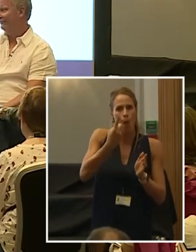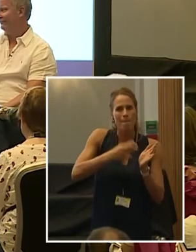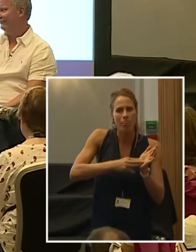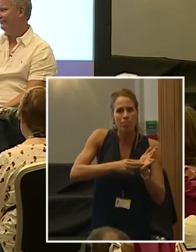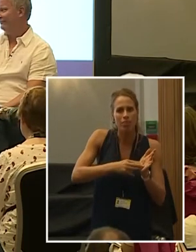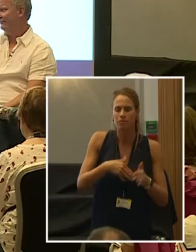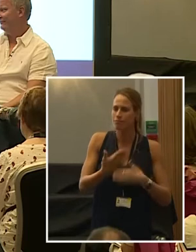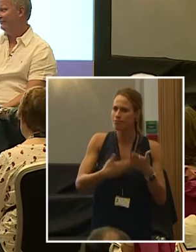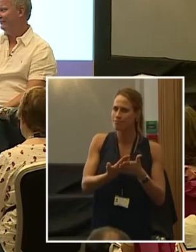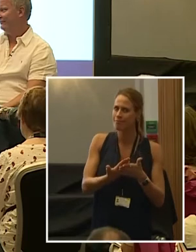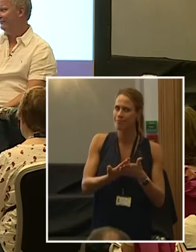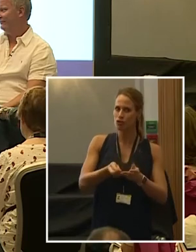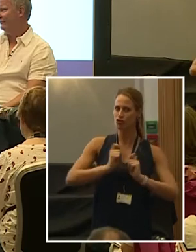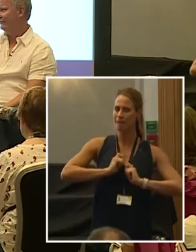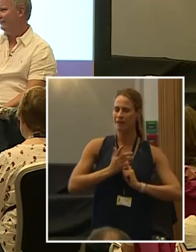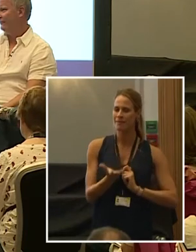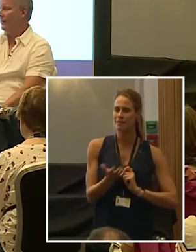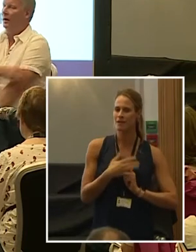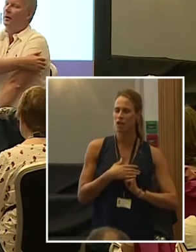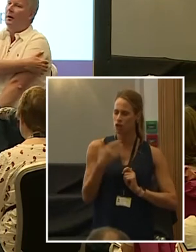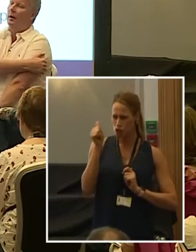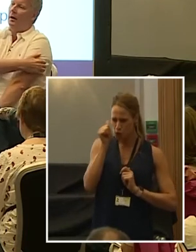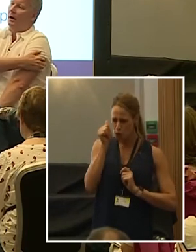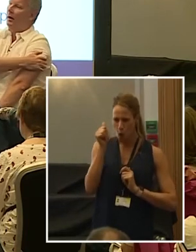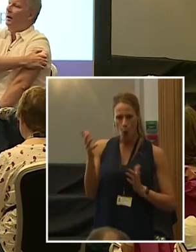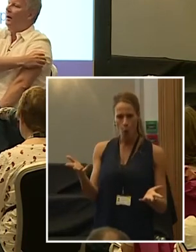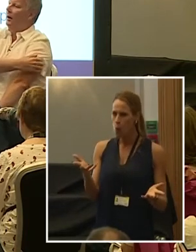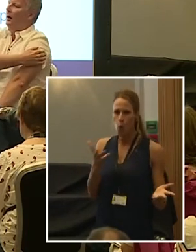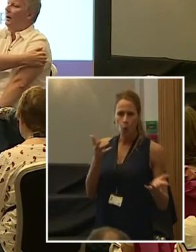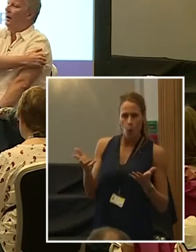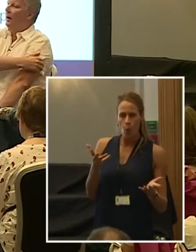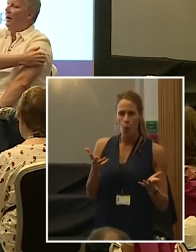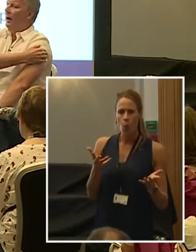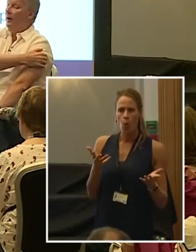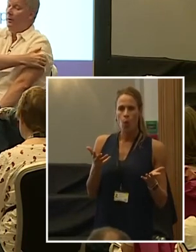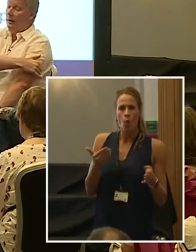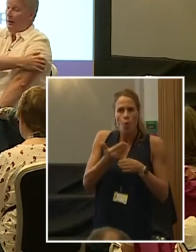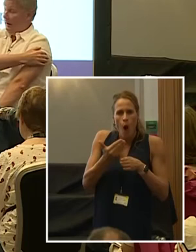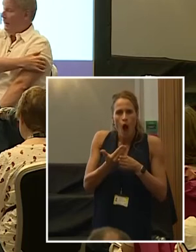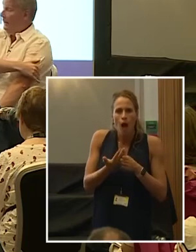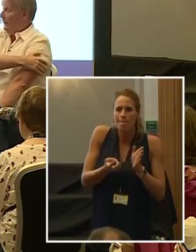time, generally, how much time the trial was going to require? Did you have to plan ahead to book time off work?